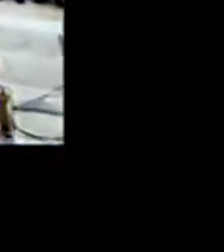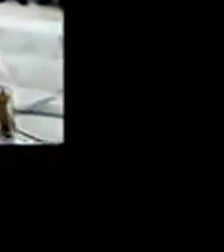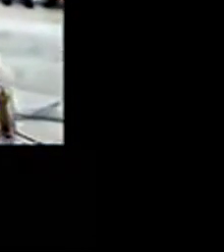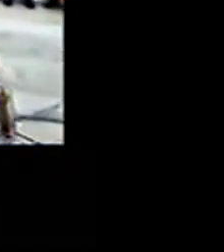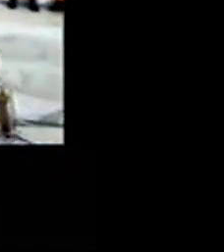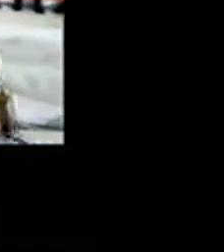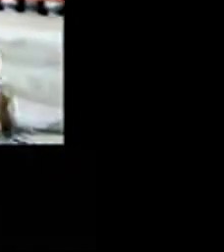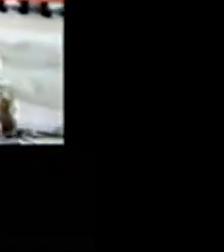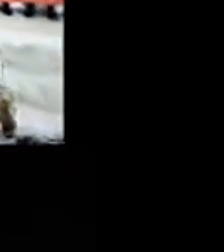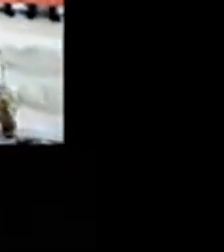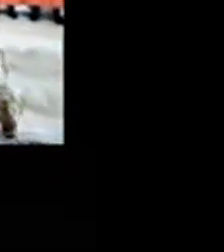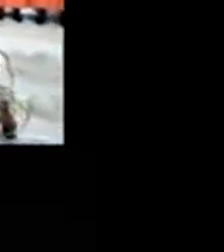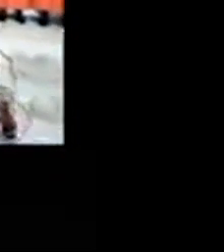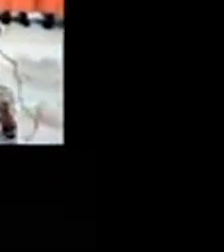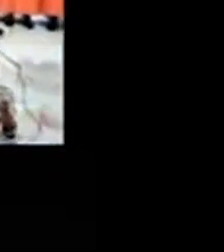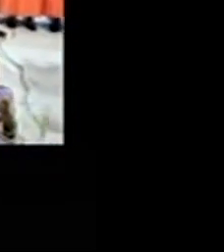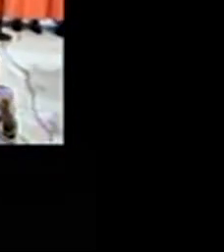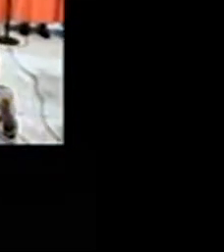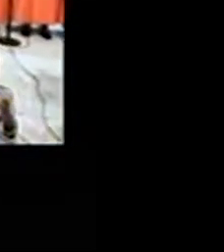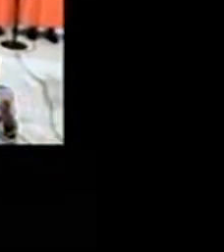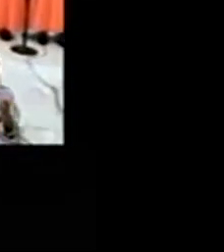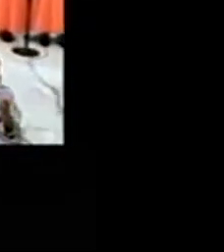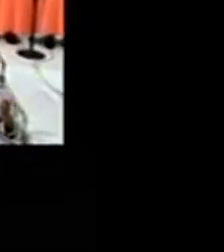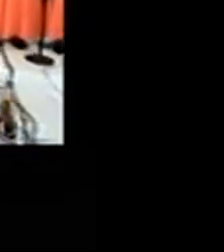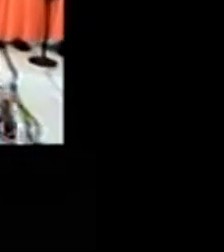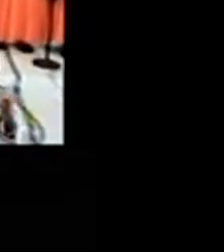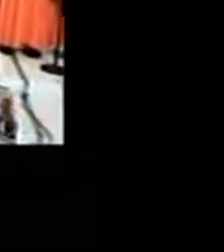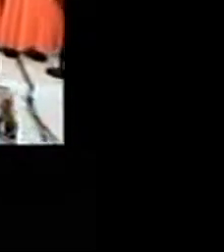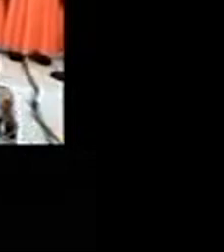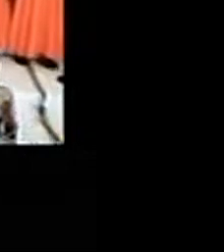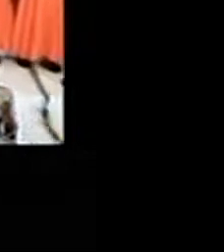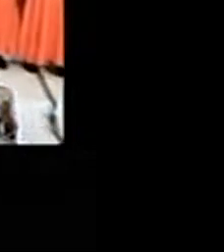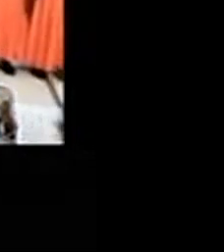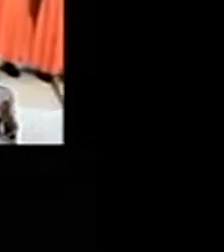see. I am a child of